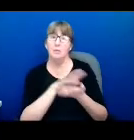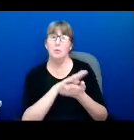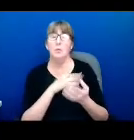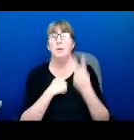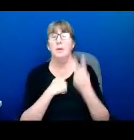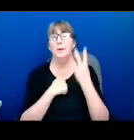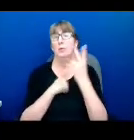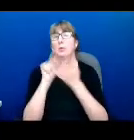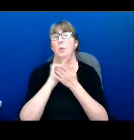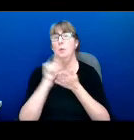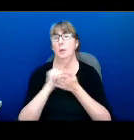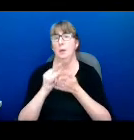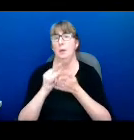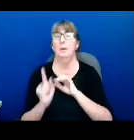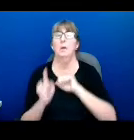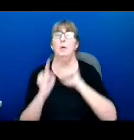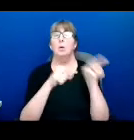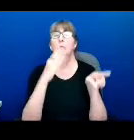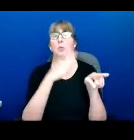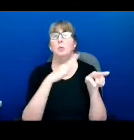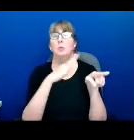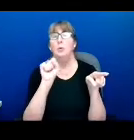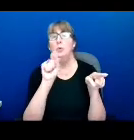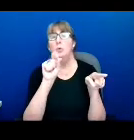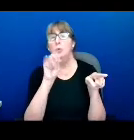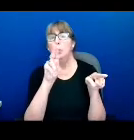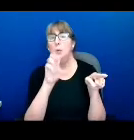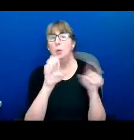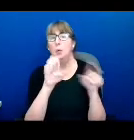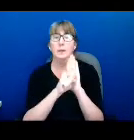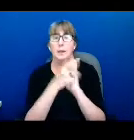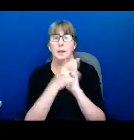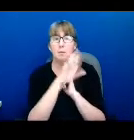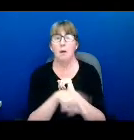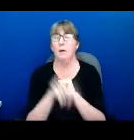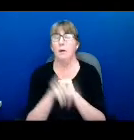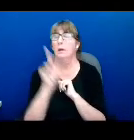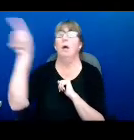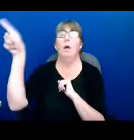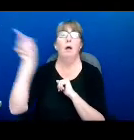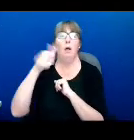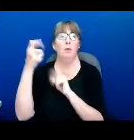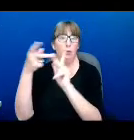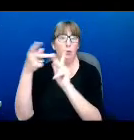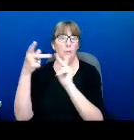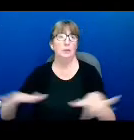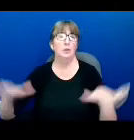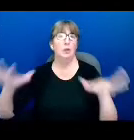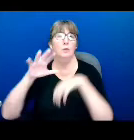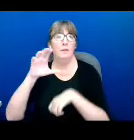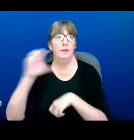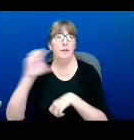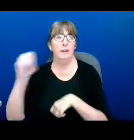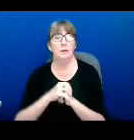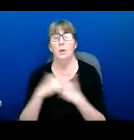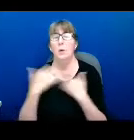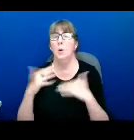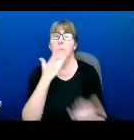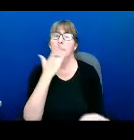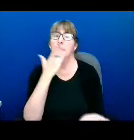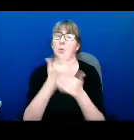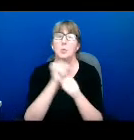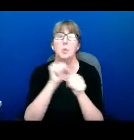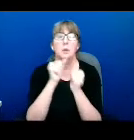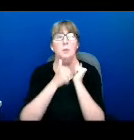go to Bluestone State Park and in the other sites throughout our county. So it's been very, very good working with the